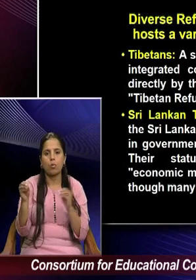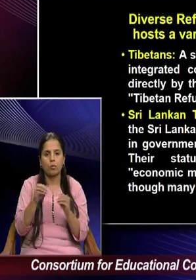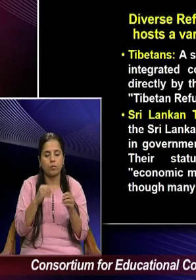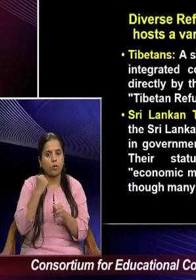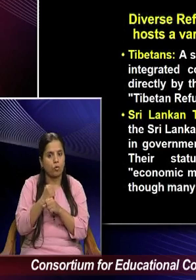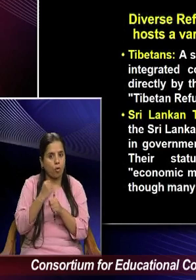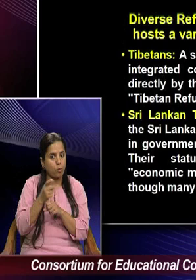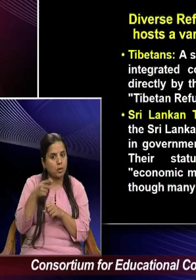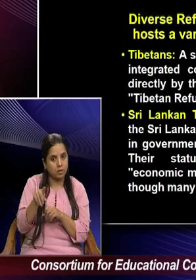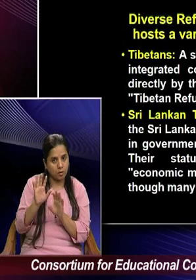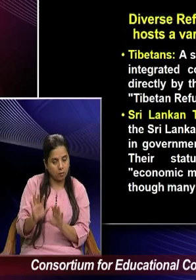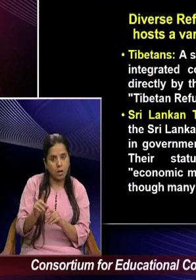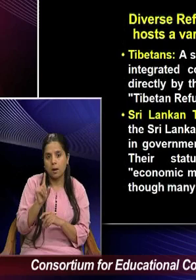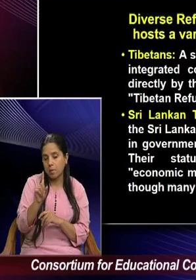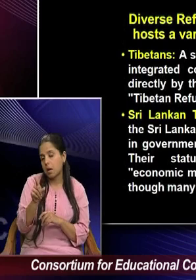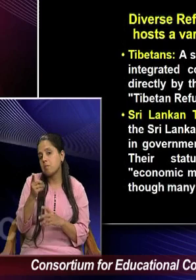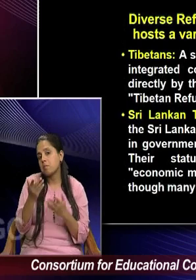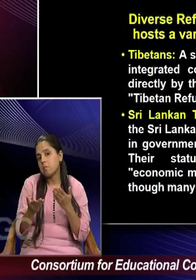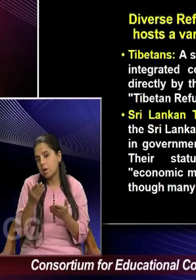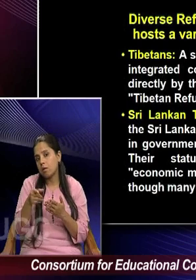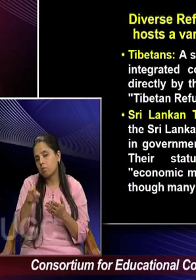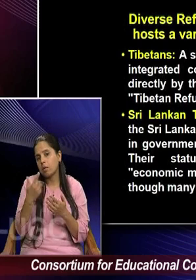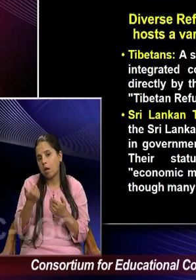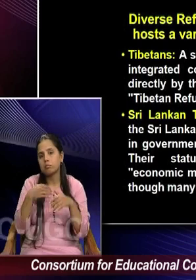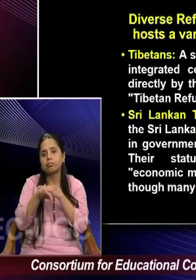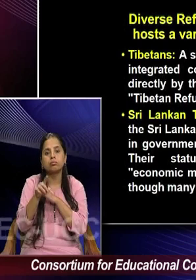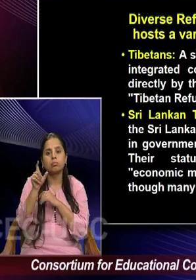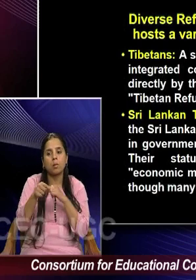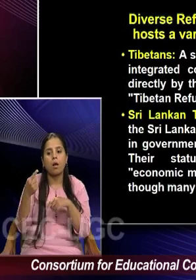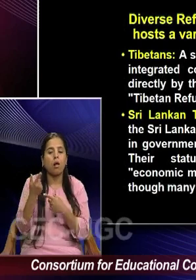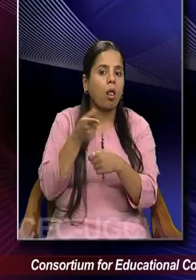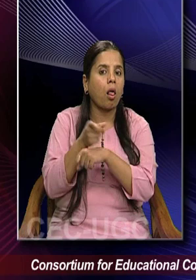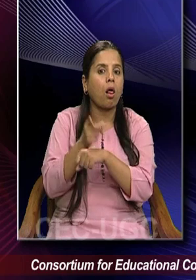government, though may fled persecution.